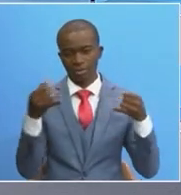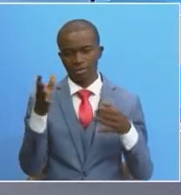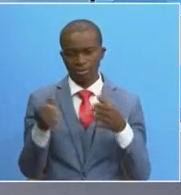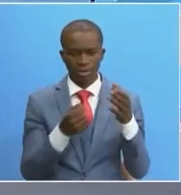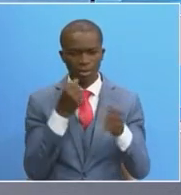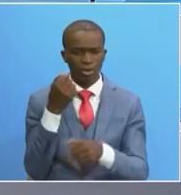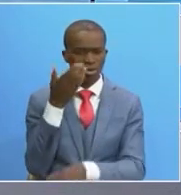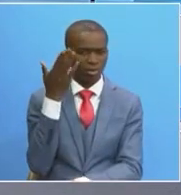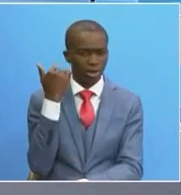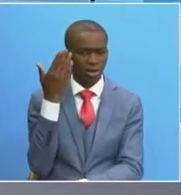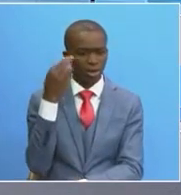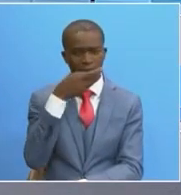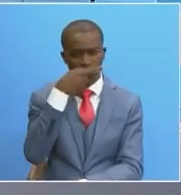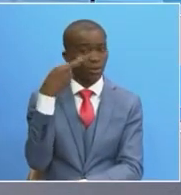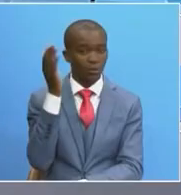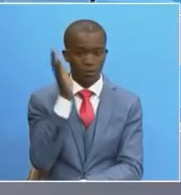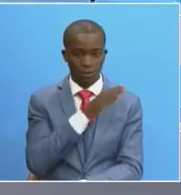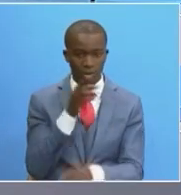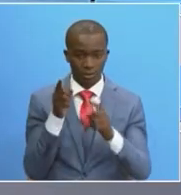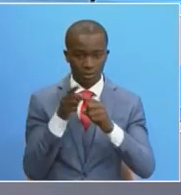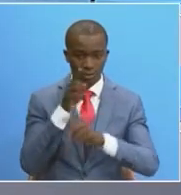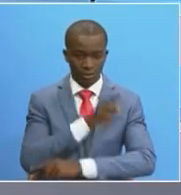corporation discovered and retrieved about